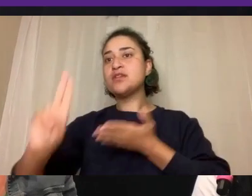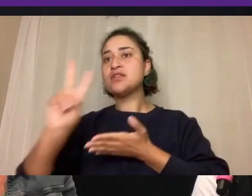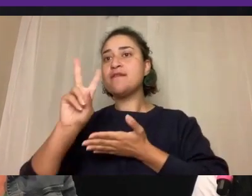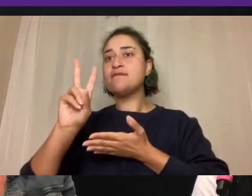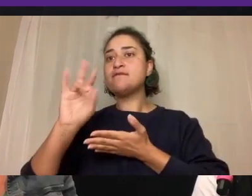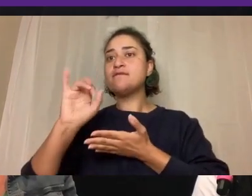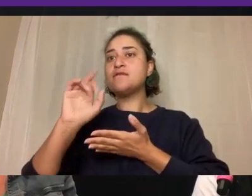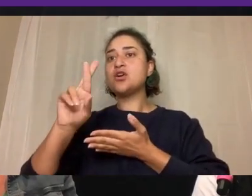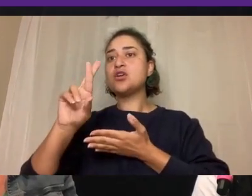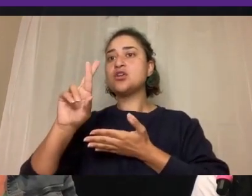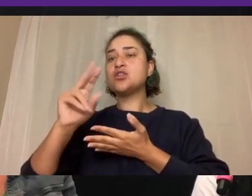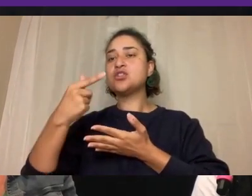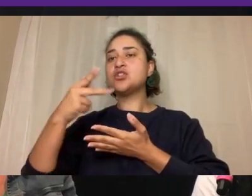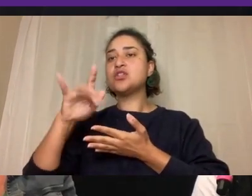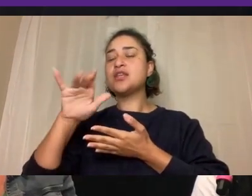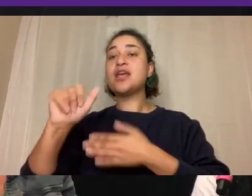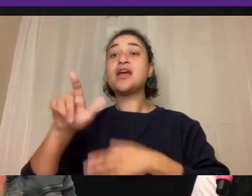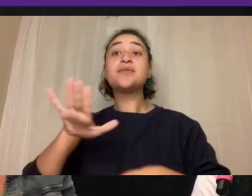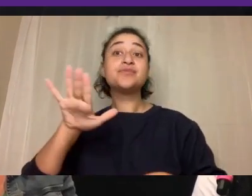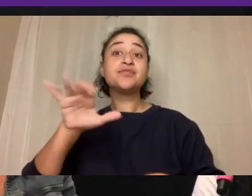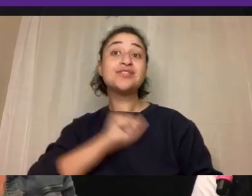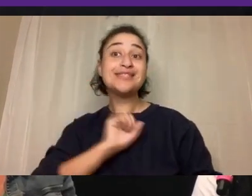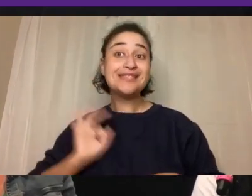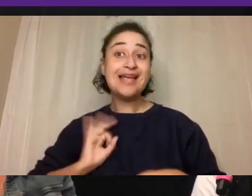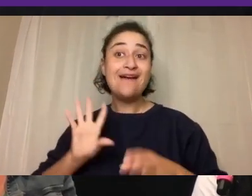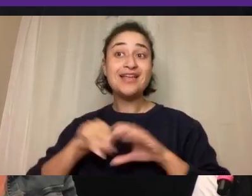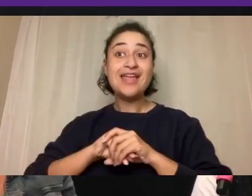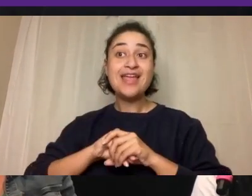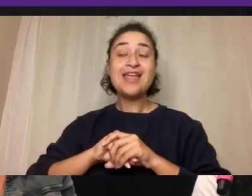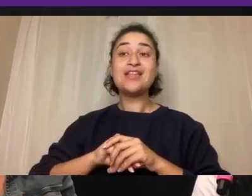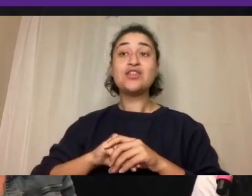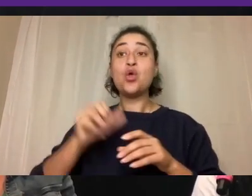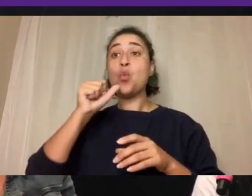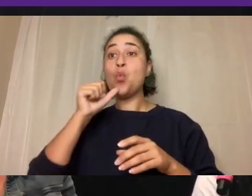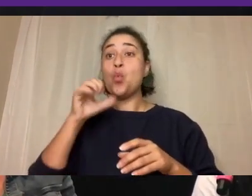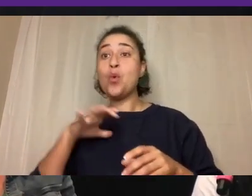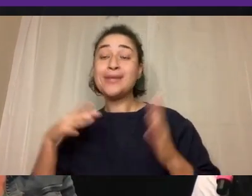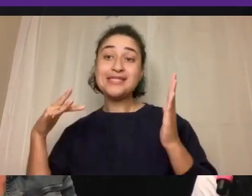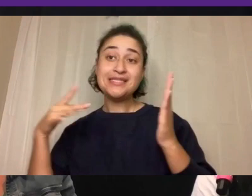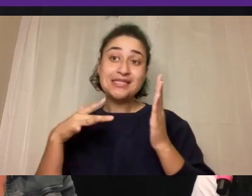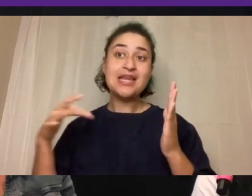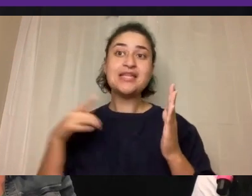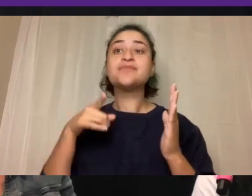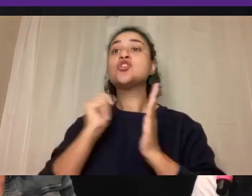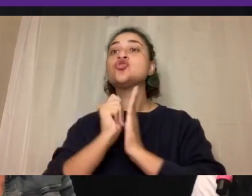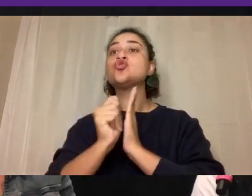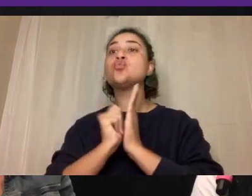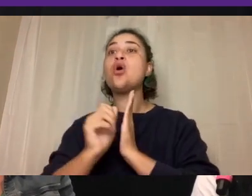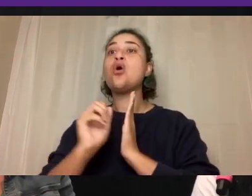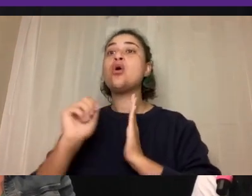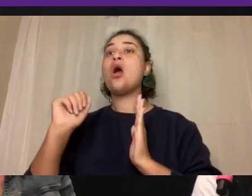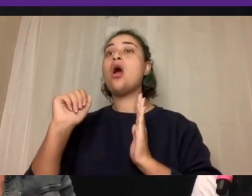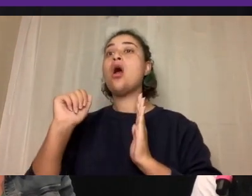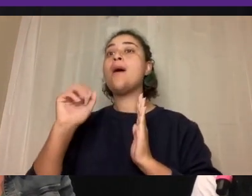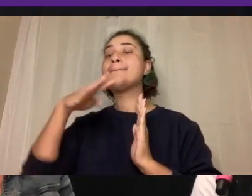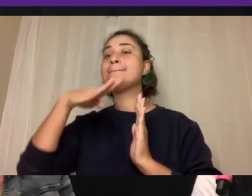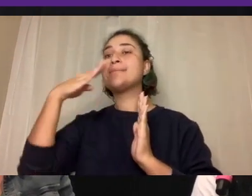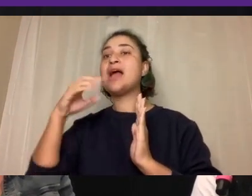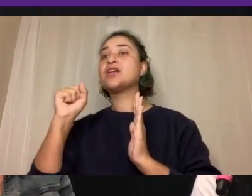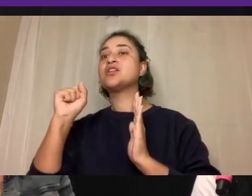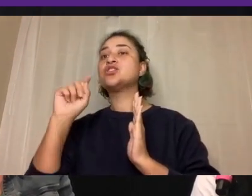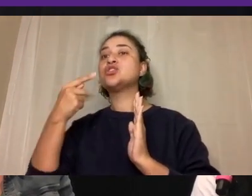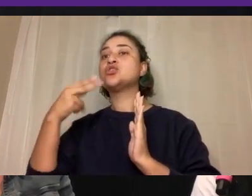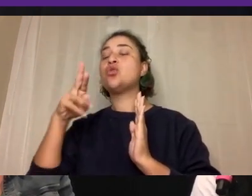Gender, and Sexuality Studies, and is the author of The Black Shoals, Offshore Formations of Black and Native Studies, and is co-editor